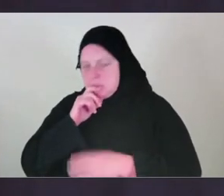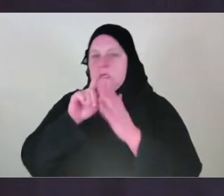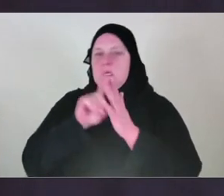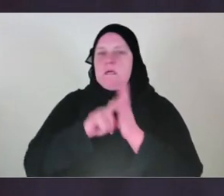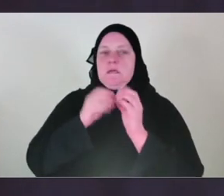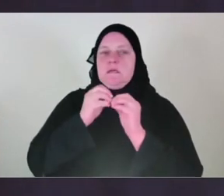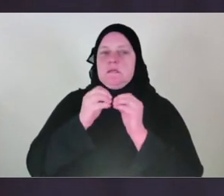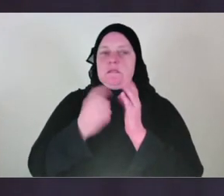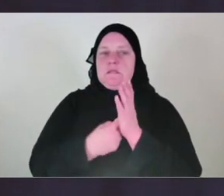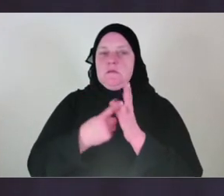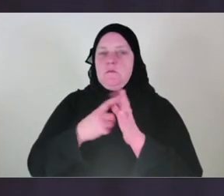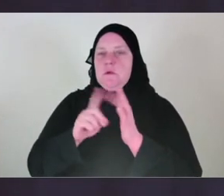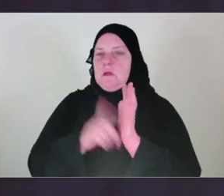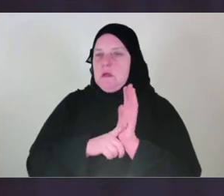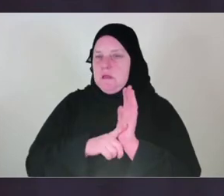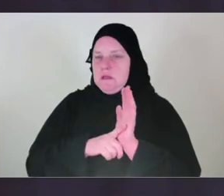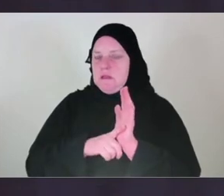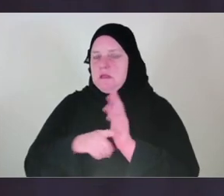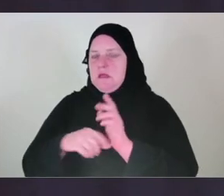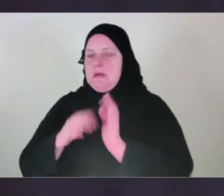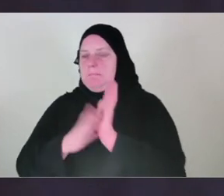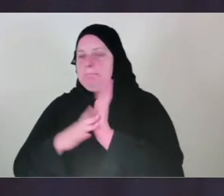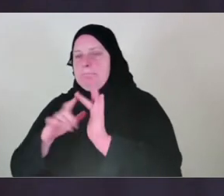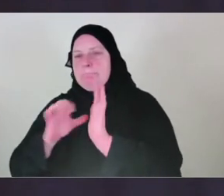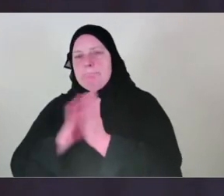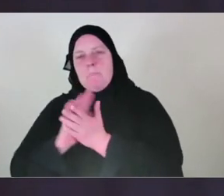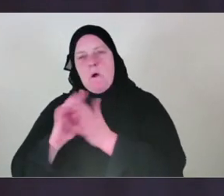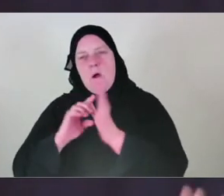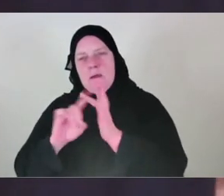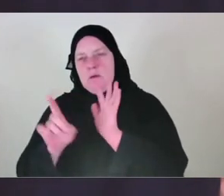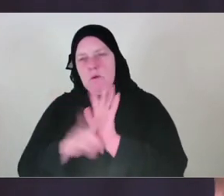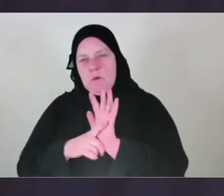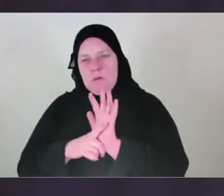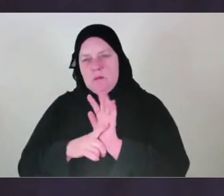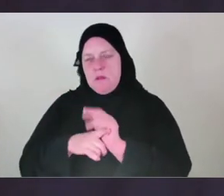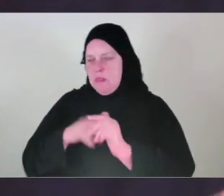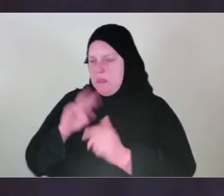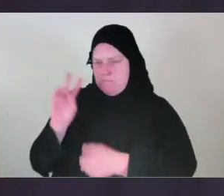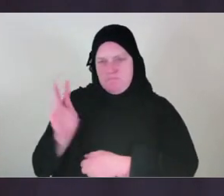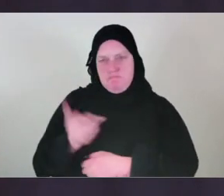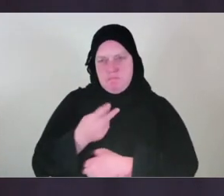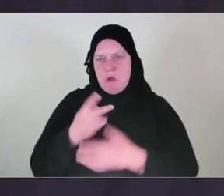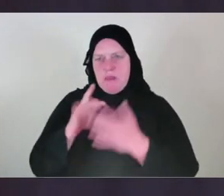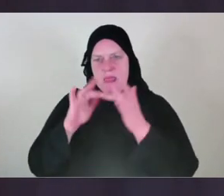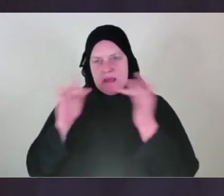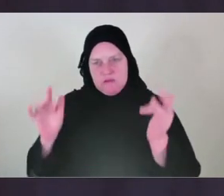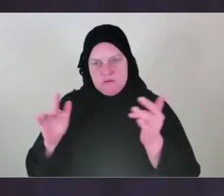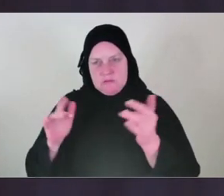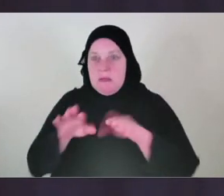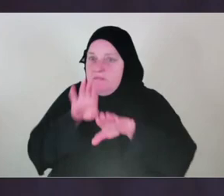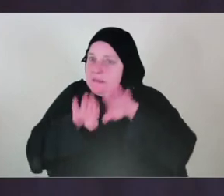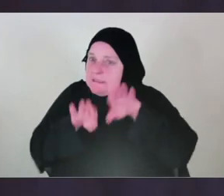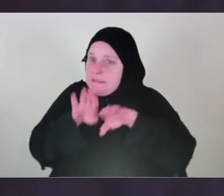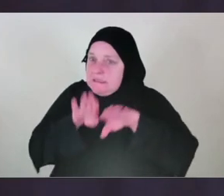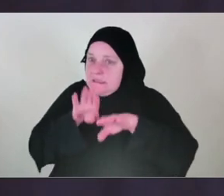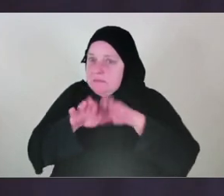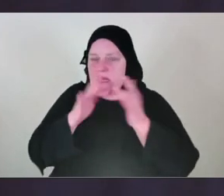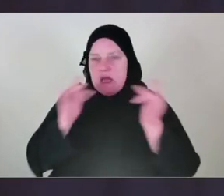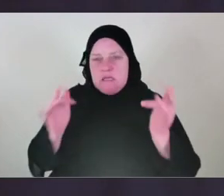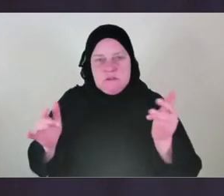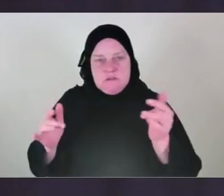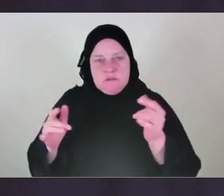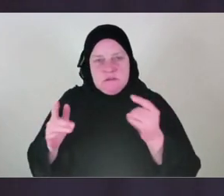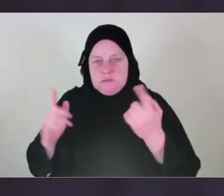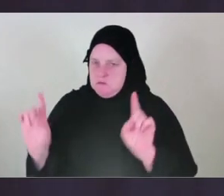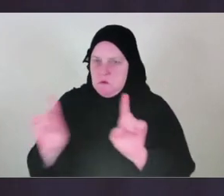near angels. In proximity, they're close. It means they're not just any kind of angels. You're talking about the